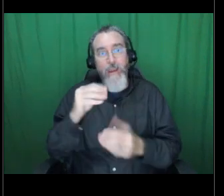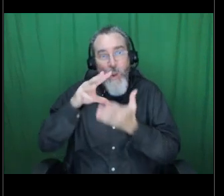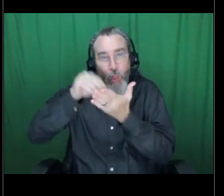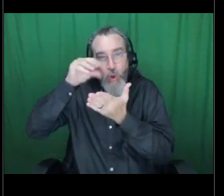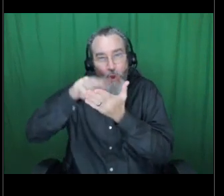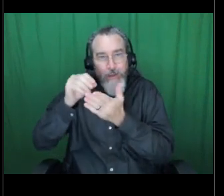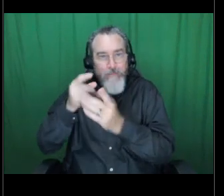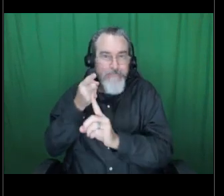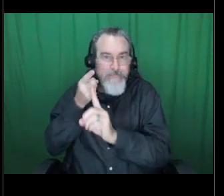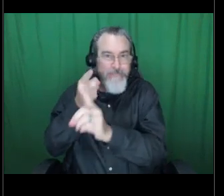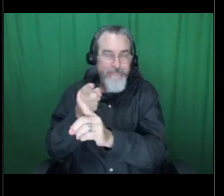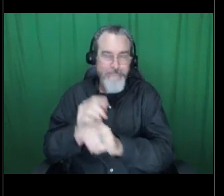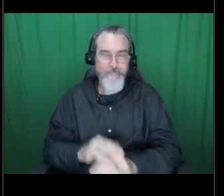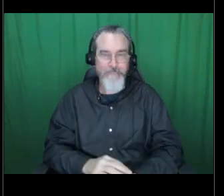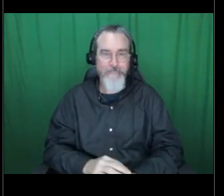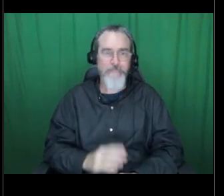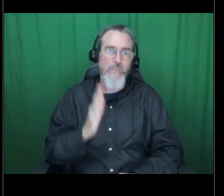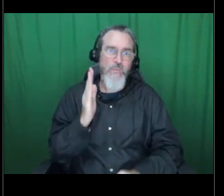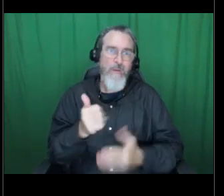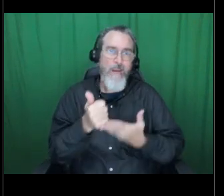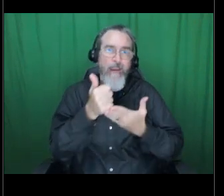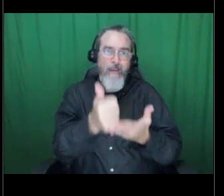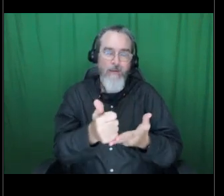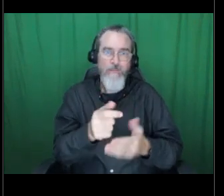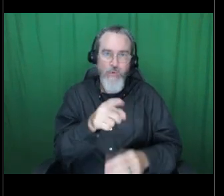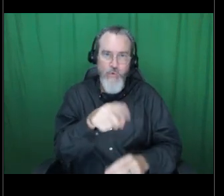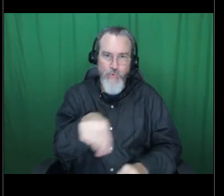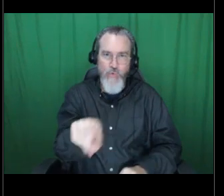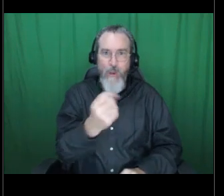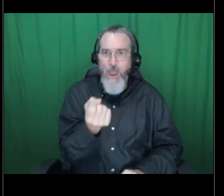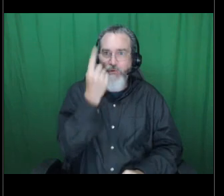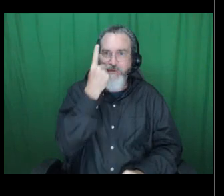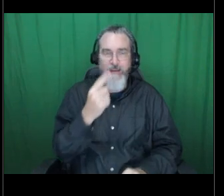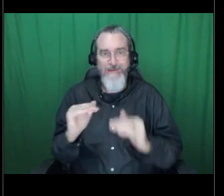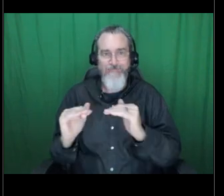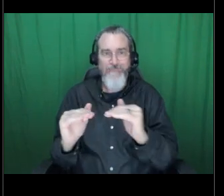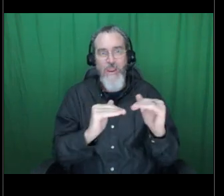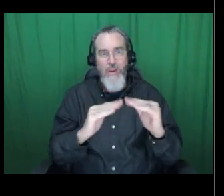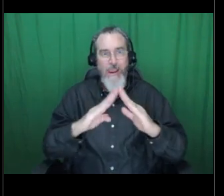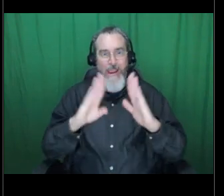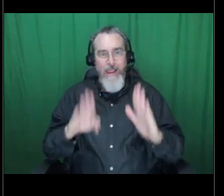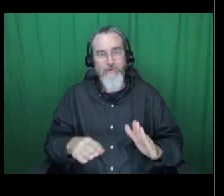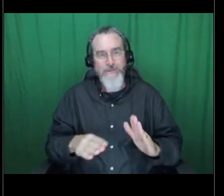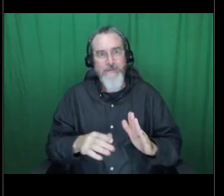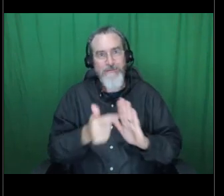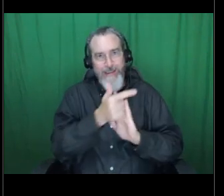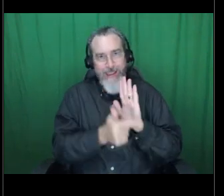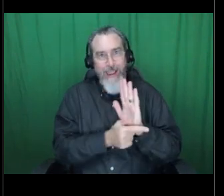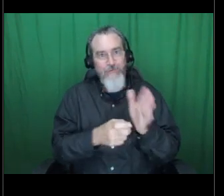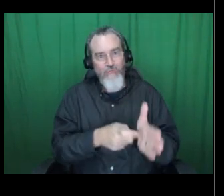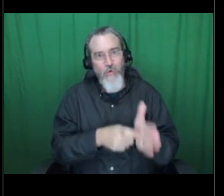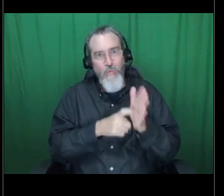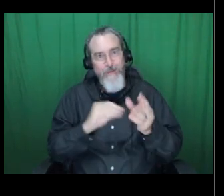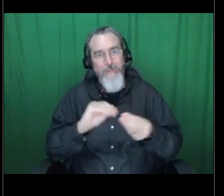you understand Fair Housing Act Requirement 1, Accessible Building Entrance on an Accessible